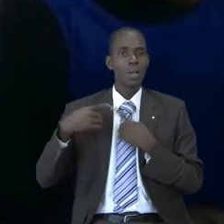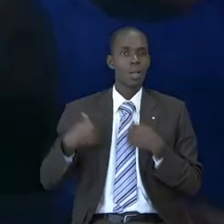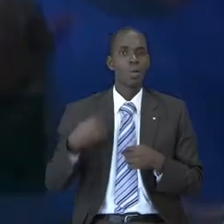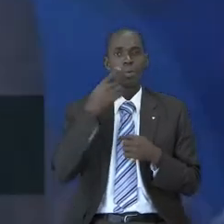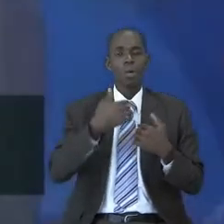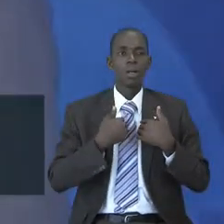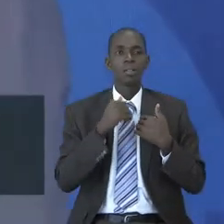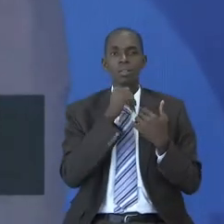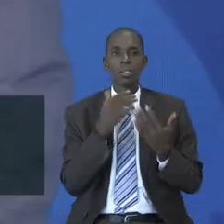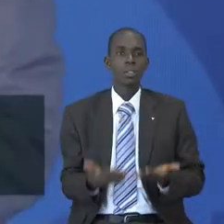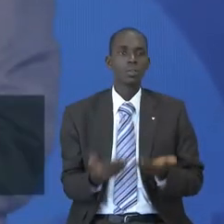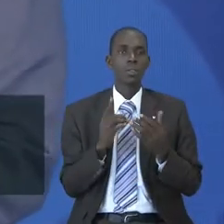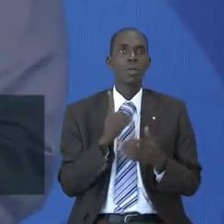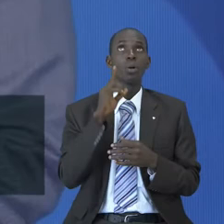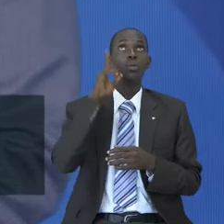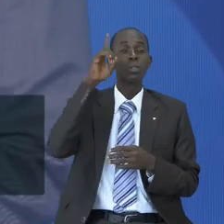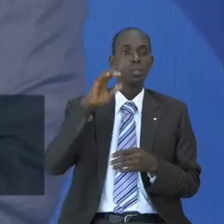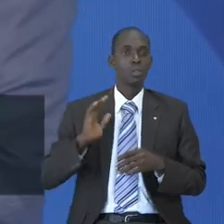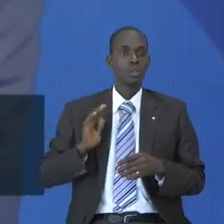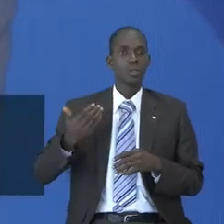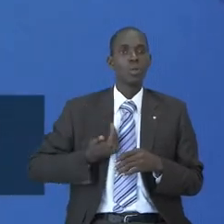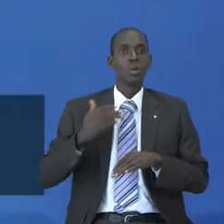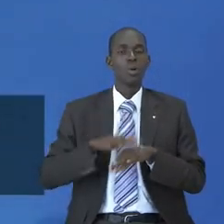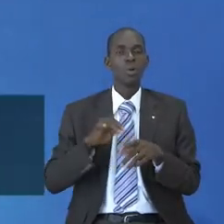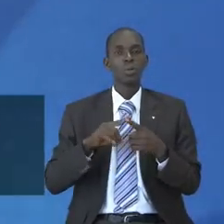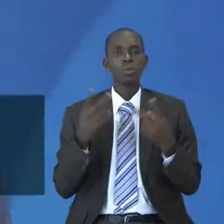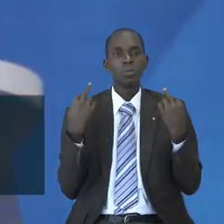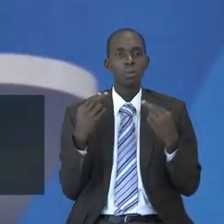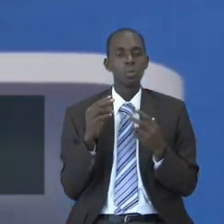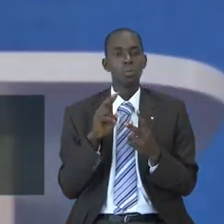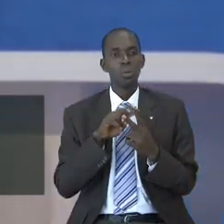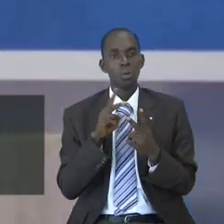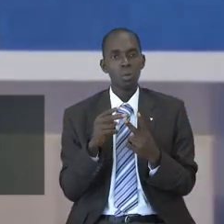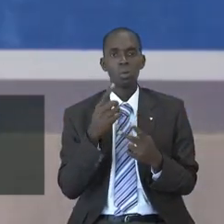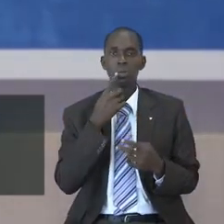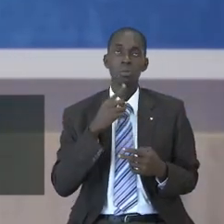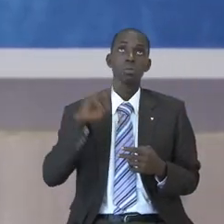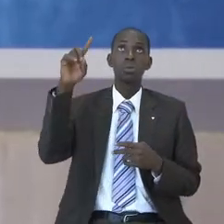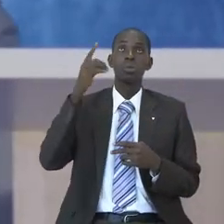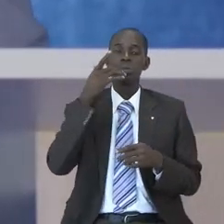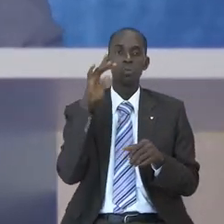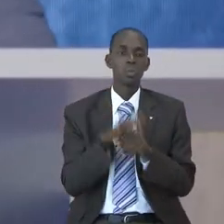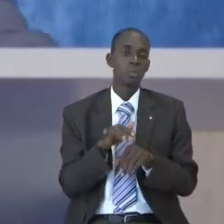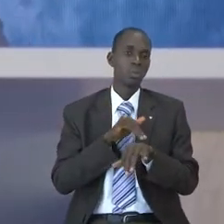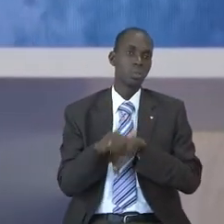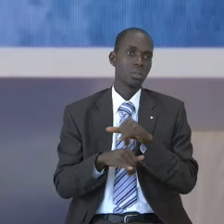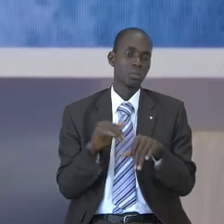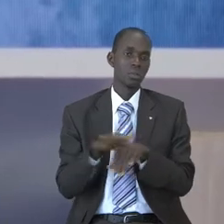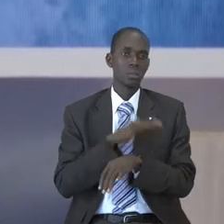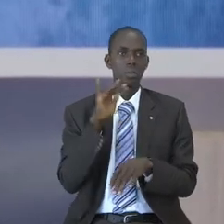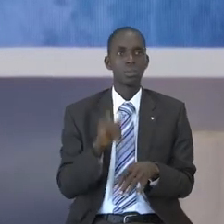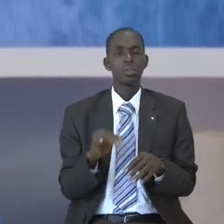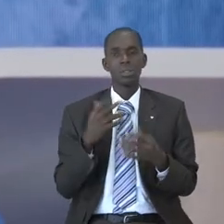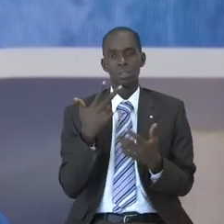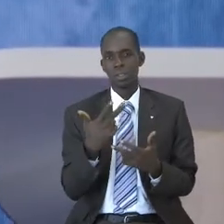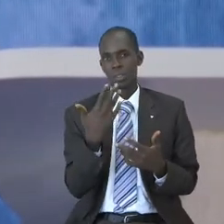lifted up his soul unto vanity, nor sworn deceitfully. Three things we're looking at. Number one, the